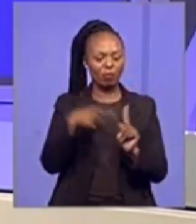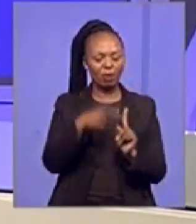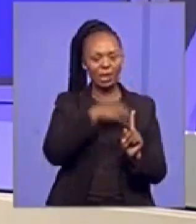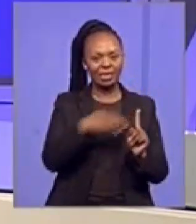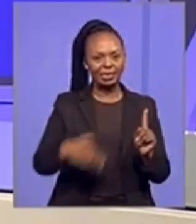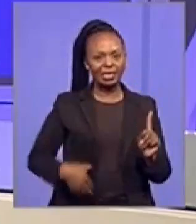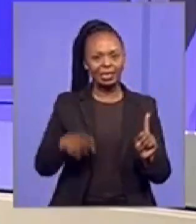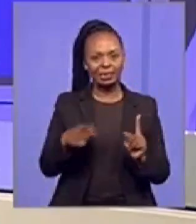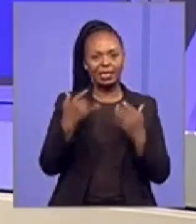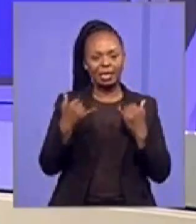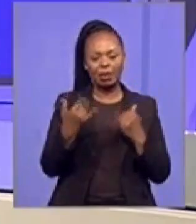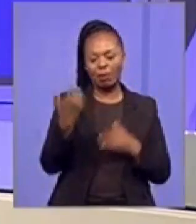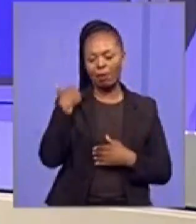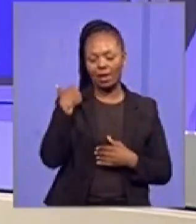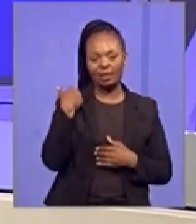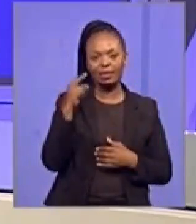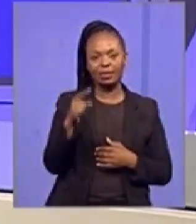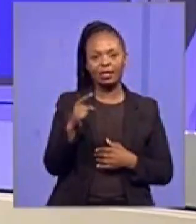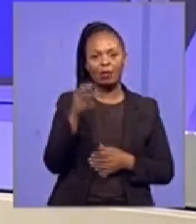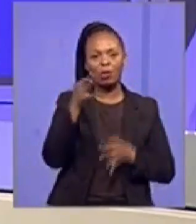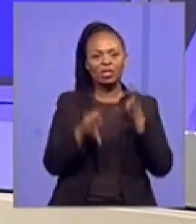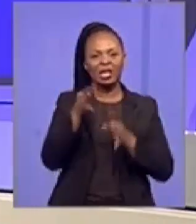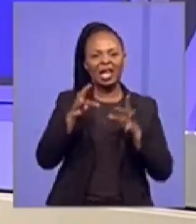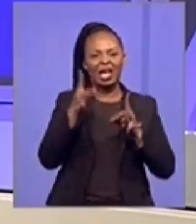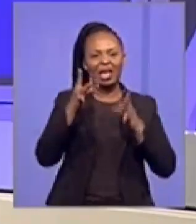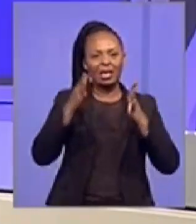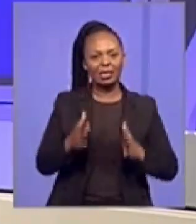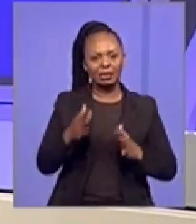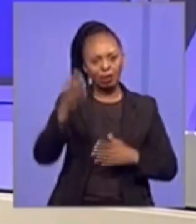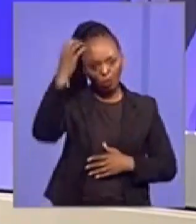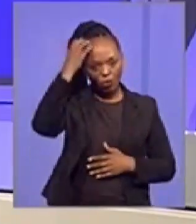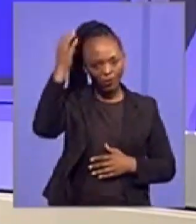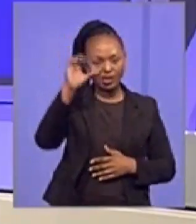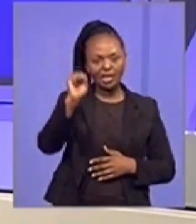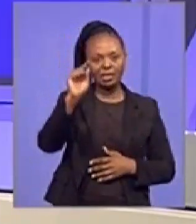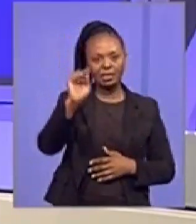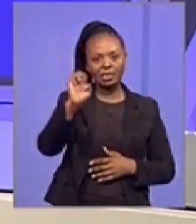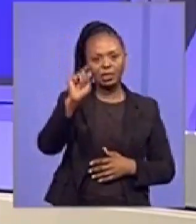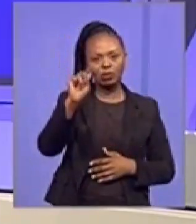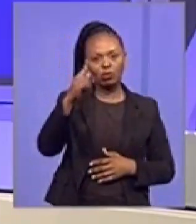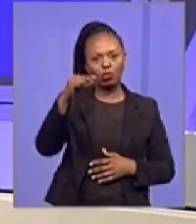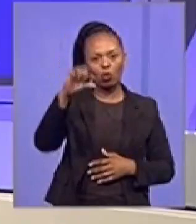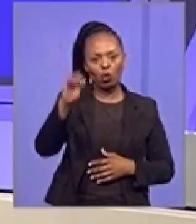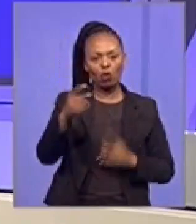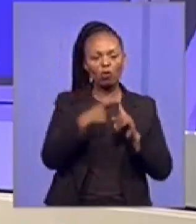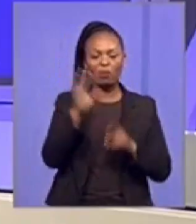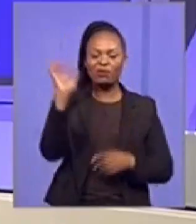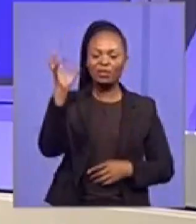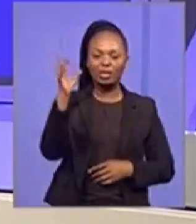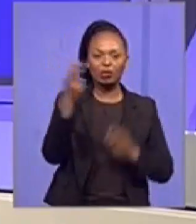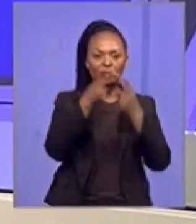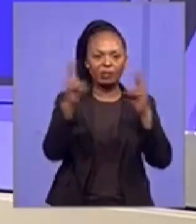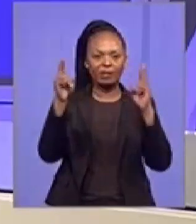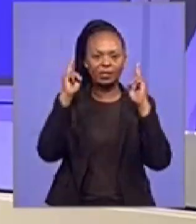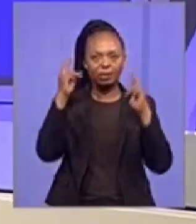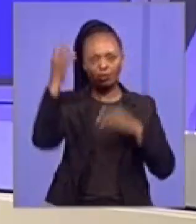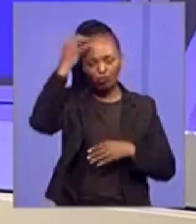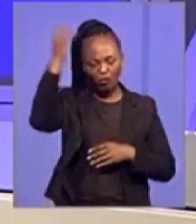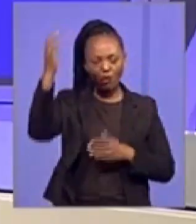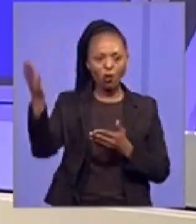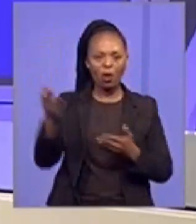Maobane re buisana le mohlophodi ditabeng tsa dipolotiki e leng Professor Sesotho Matebesi o tswa University ya Free State. Prof, re a amogela ditabeng tsa rona thapameng